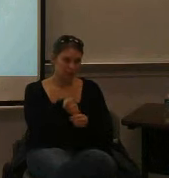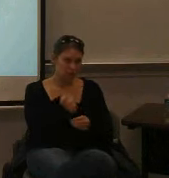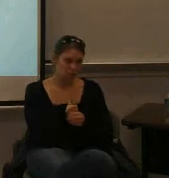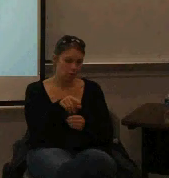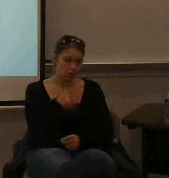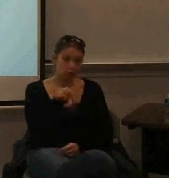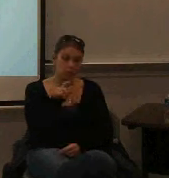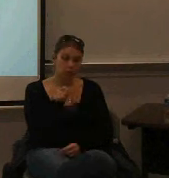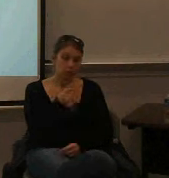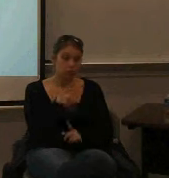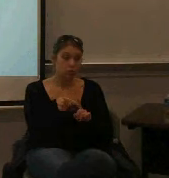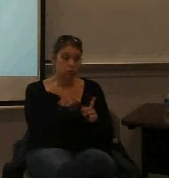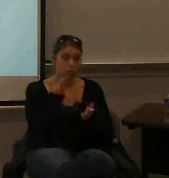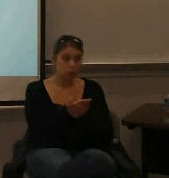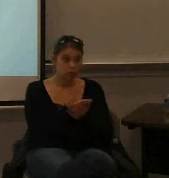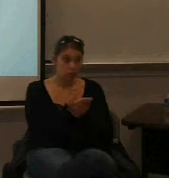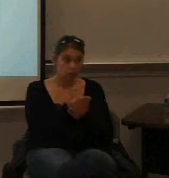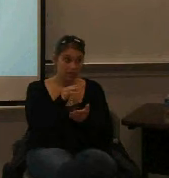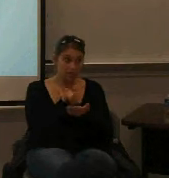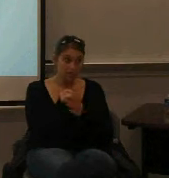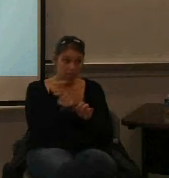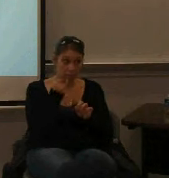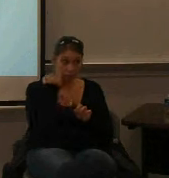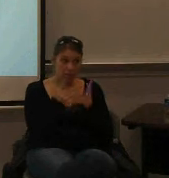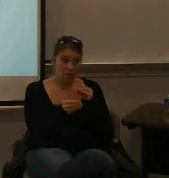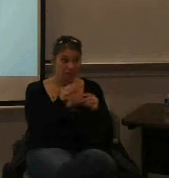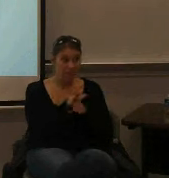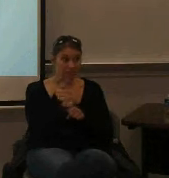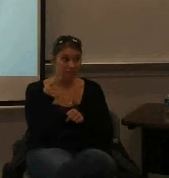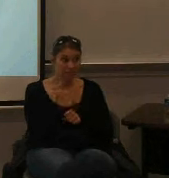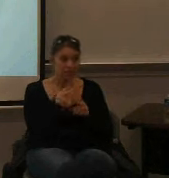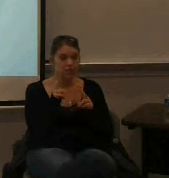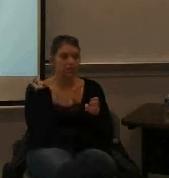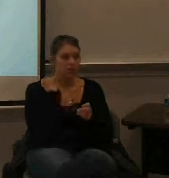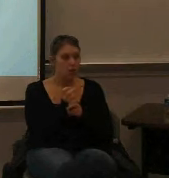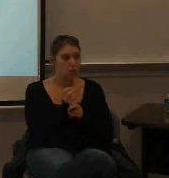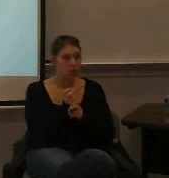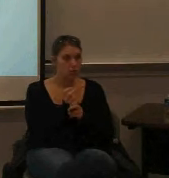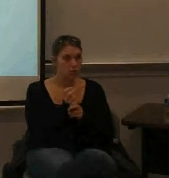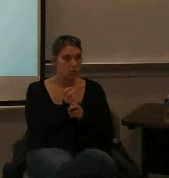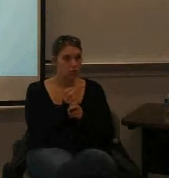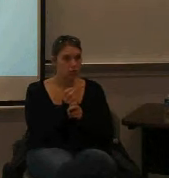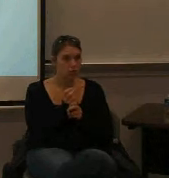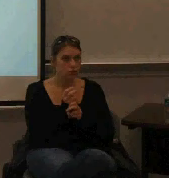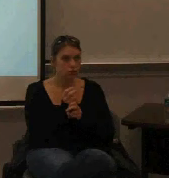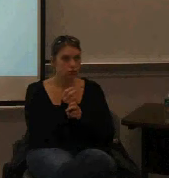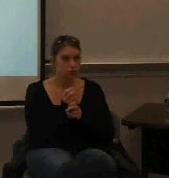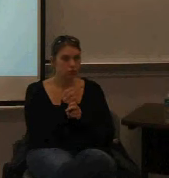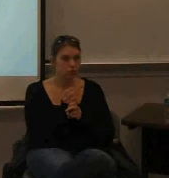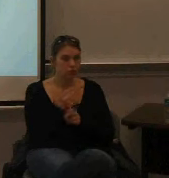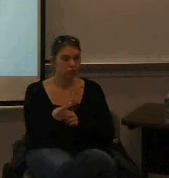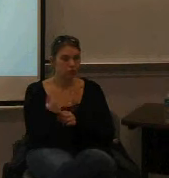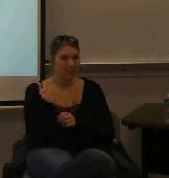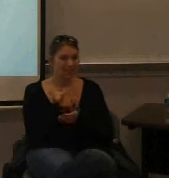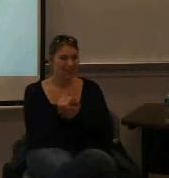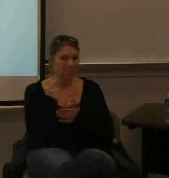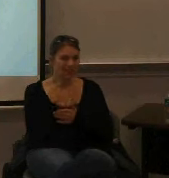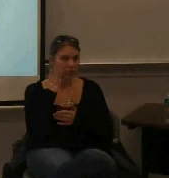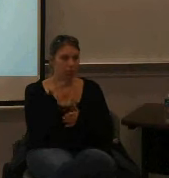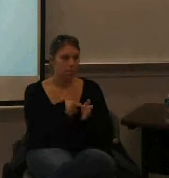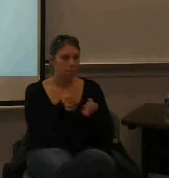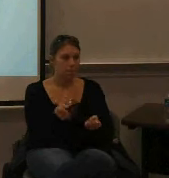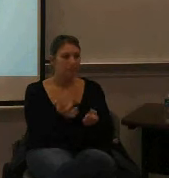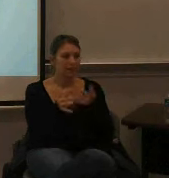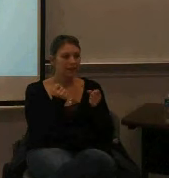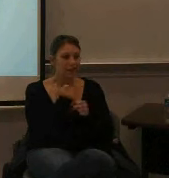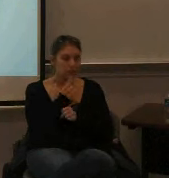you get a lake to that point, if you add enough phosphorus, it's very difficult to get that phosphorus back out. It'll take many, many years